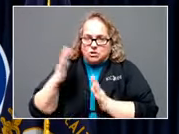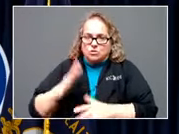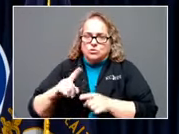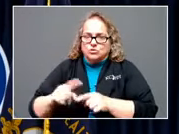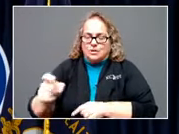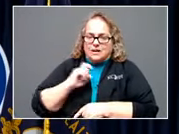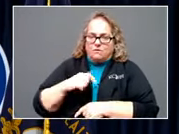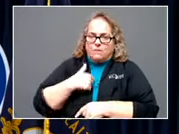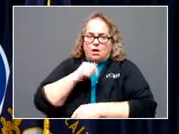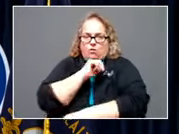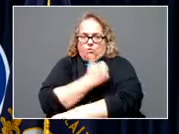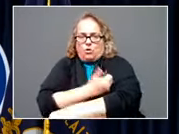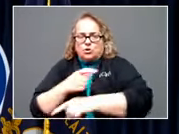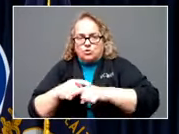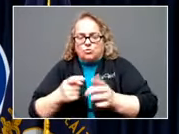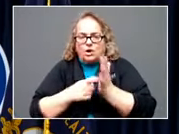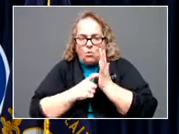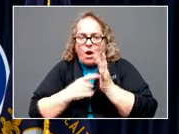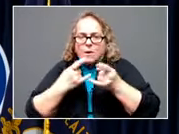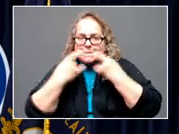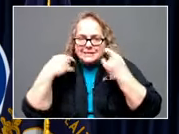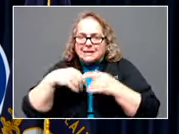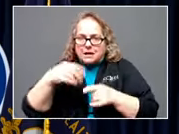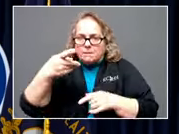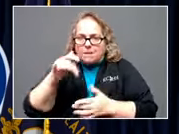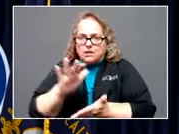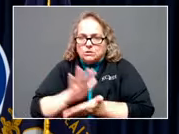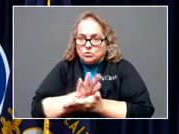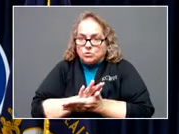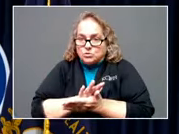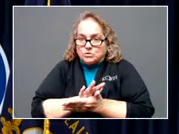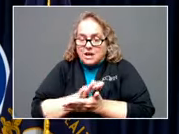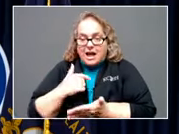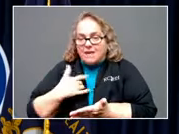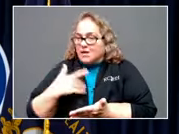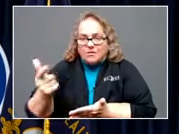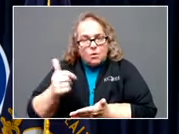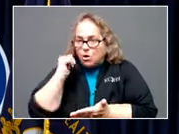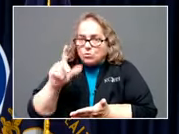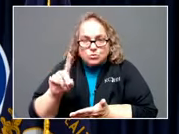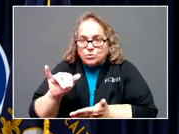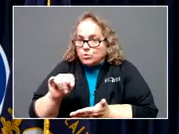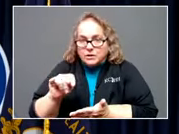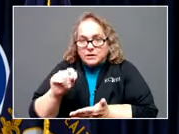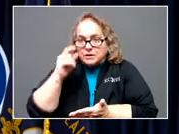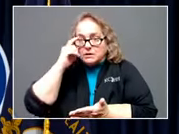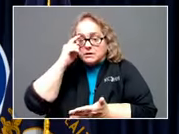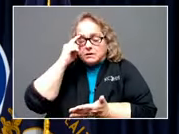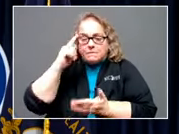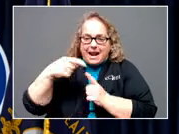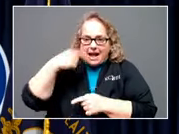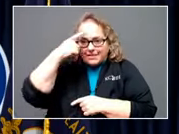require masking in public schools. I don't expect them to do it, but I do believe it's necessary. And I think we've seen